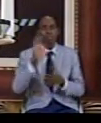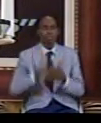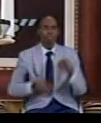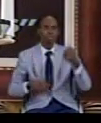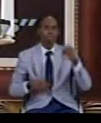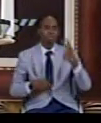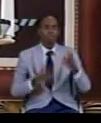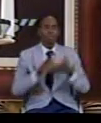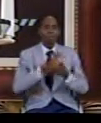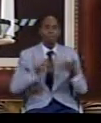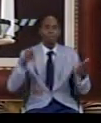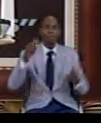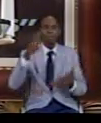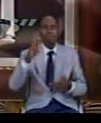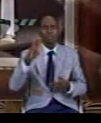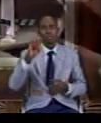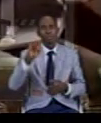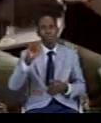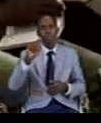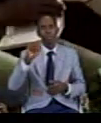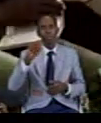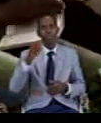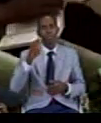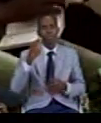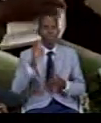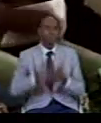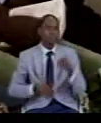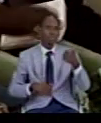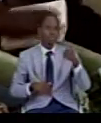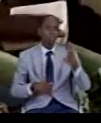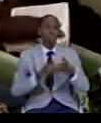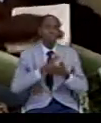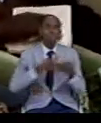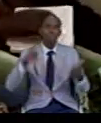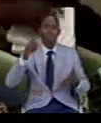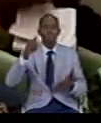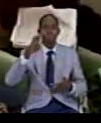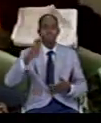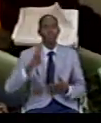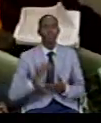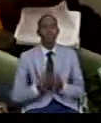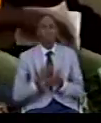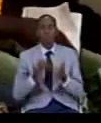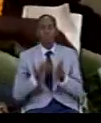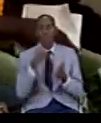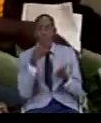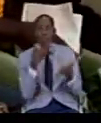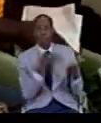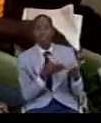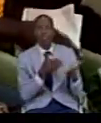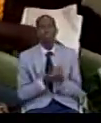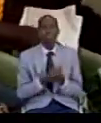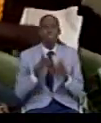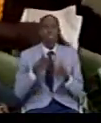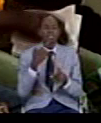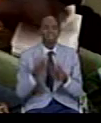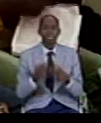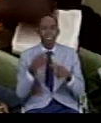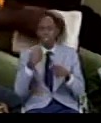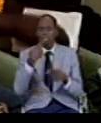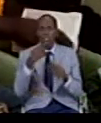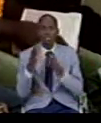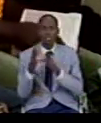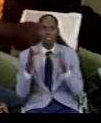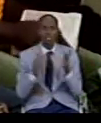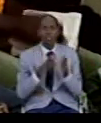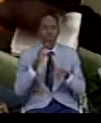24. Matthew chapter 16. We're looking at verse 24. It says, it then said Jesus